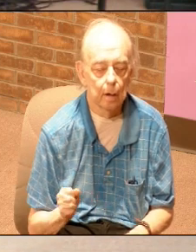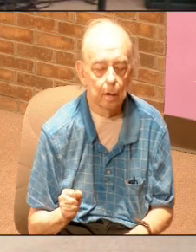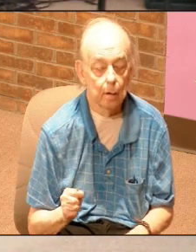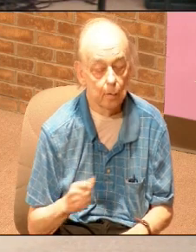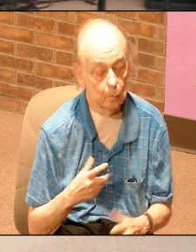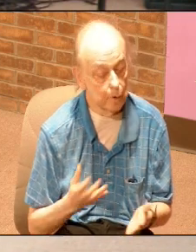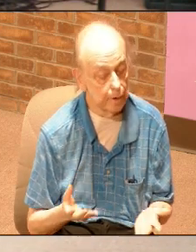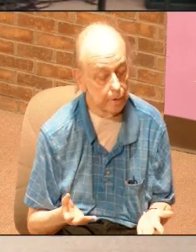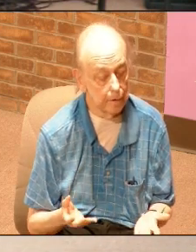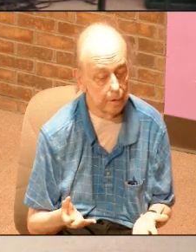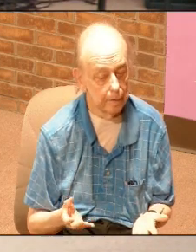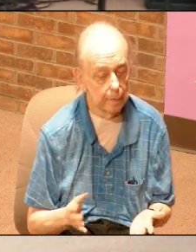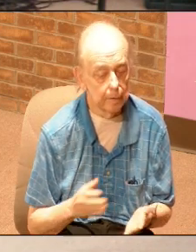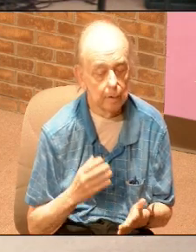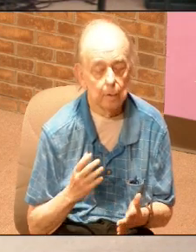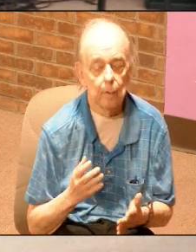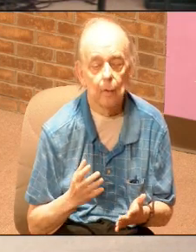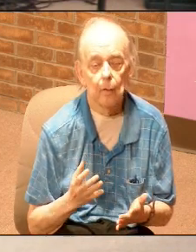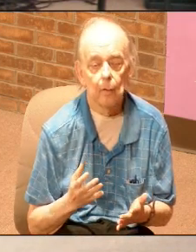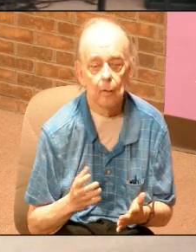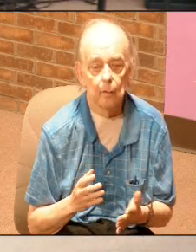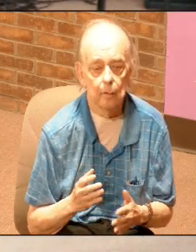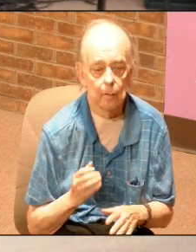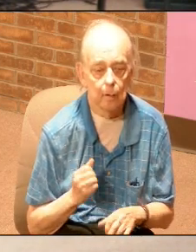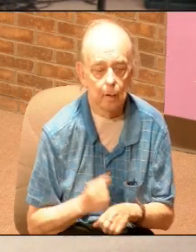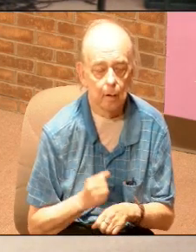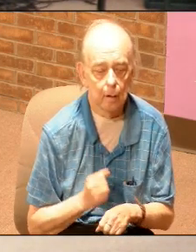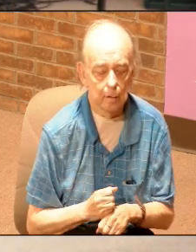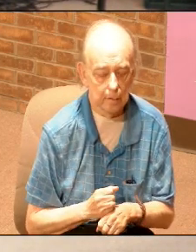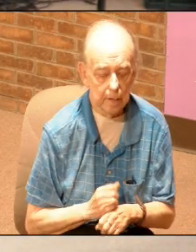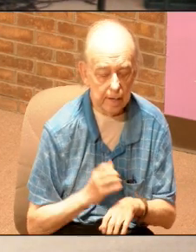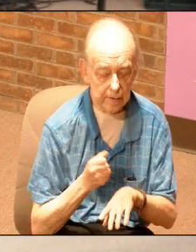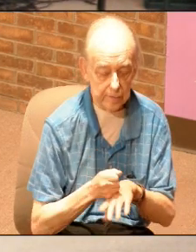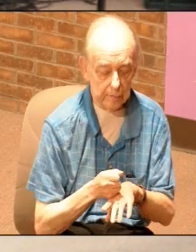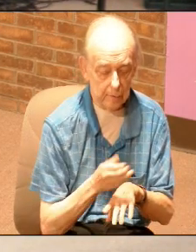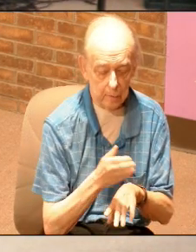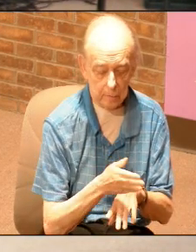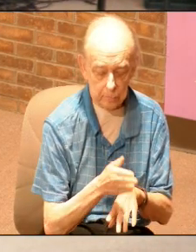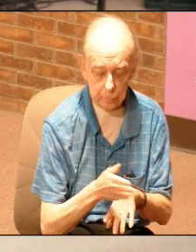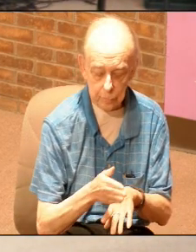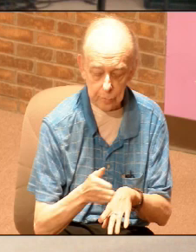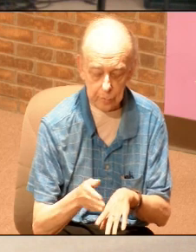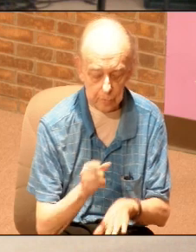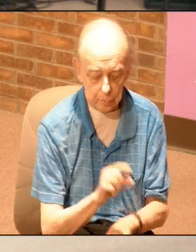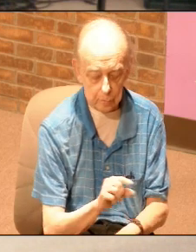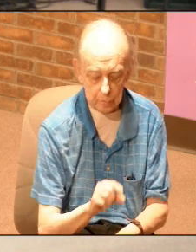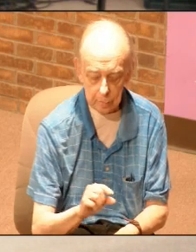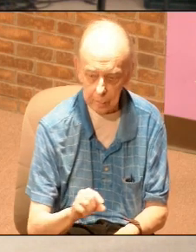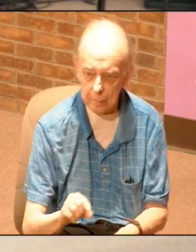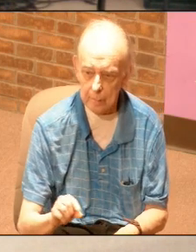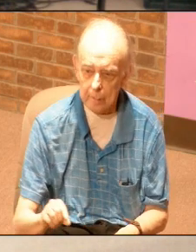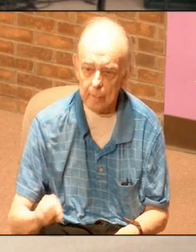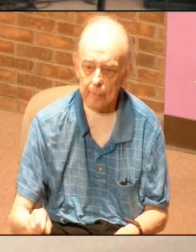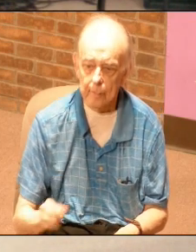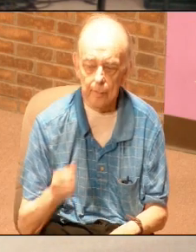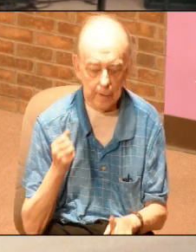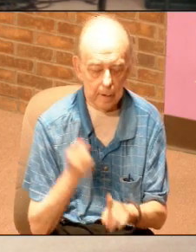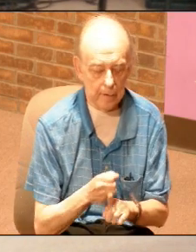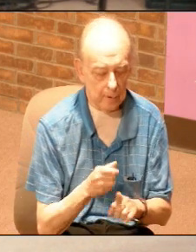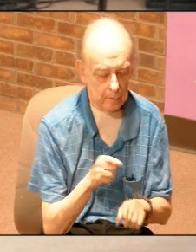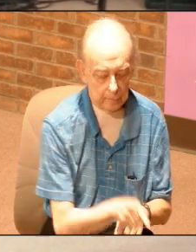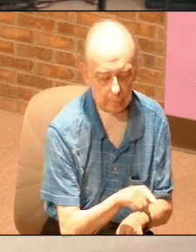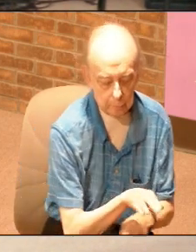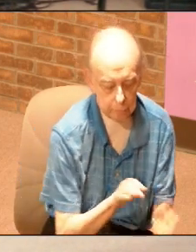did was he set the dominoes all up, one by one. And he hit the first